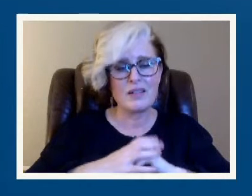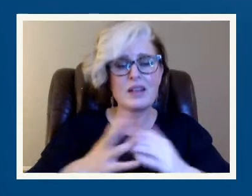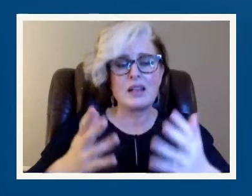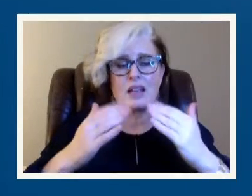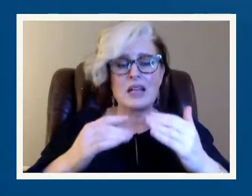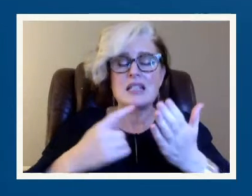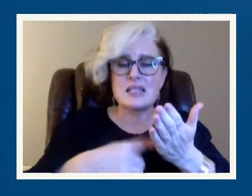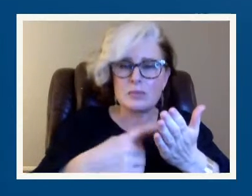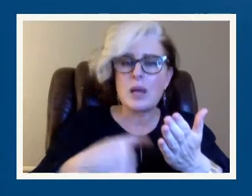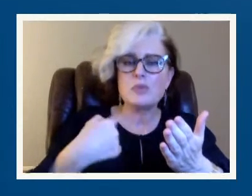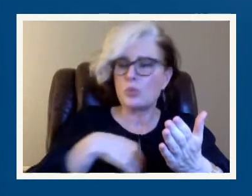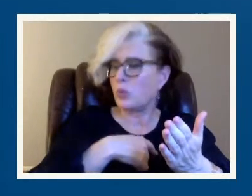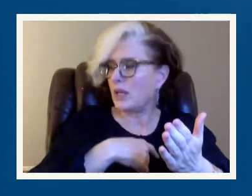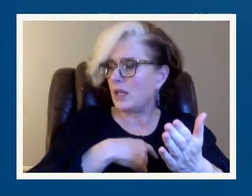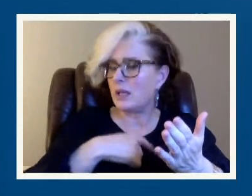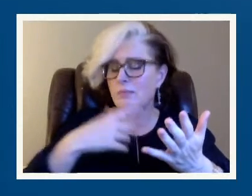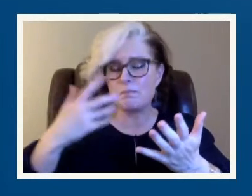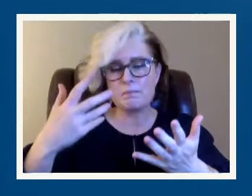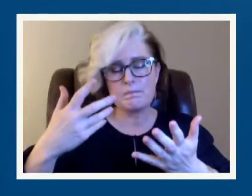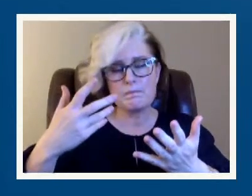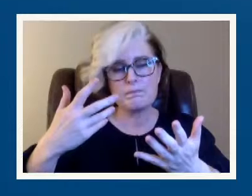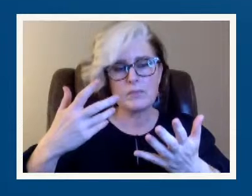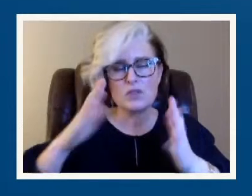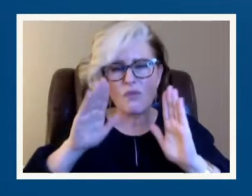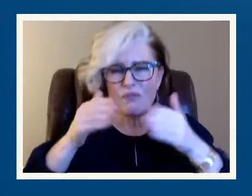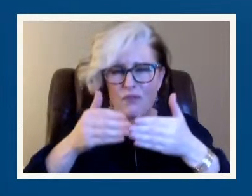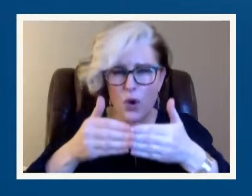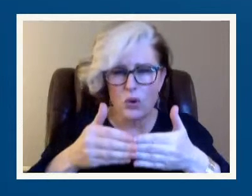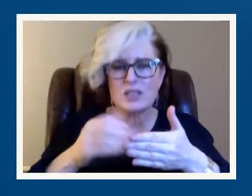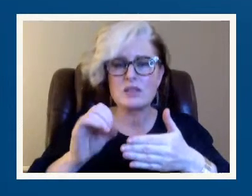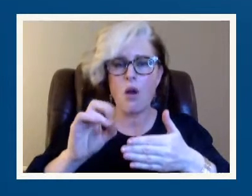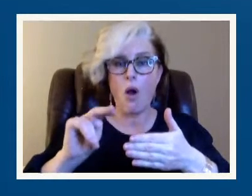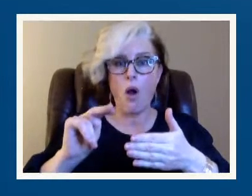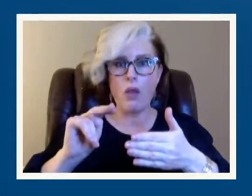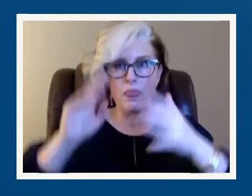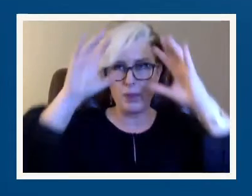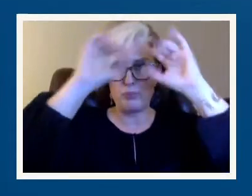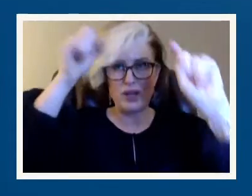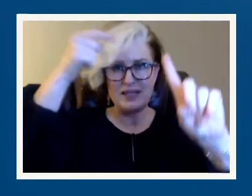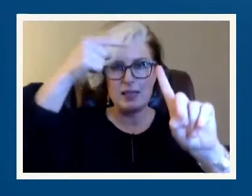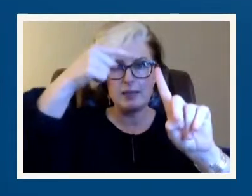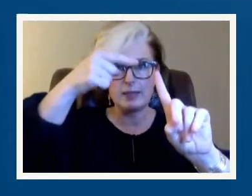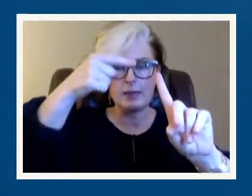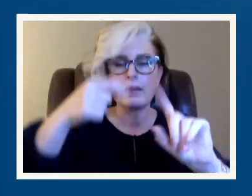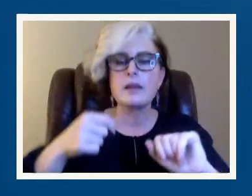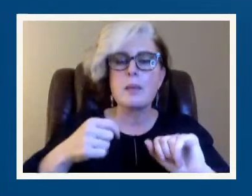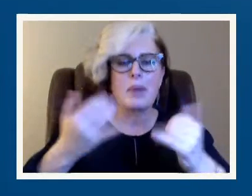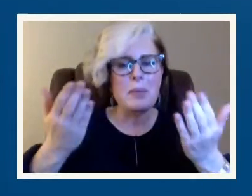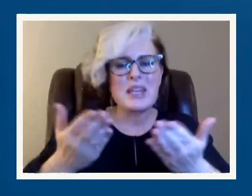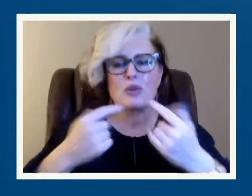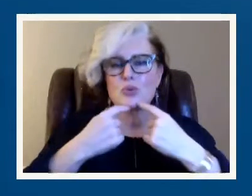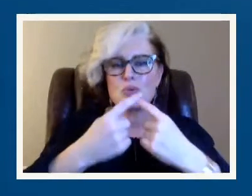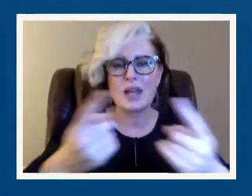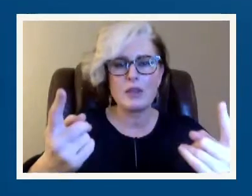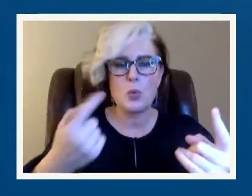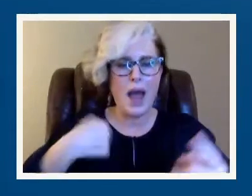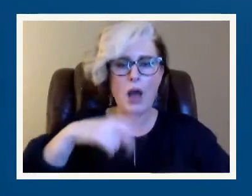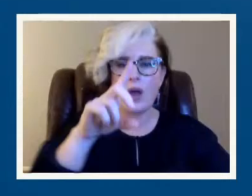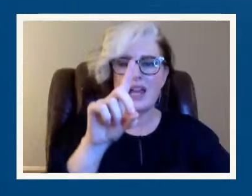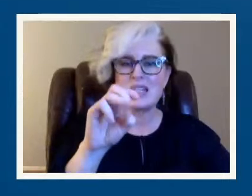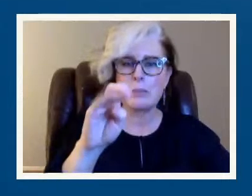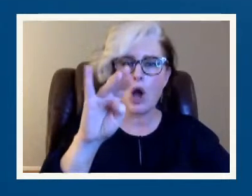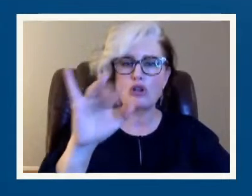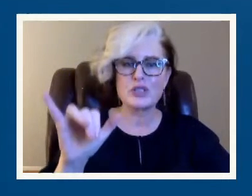sometimes we get so focused on the presidency. But I am here to tell you that our democracy